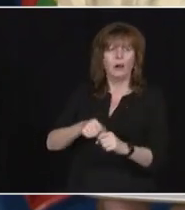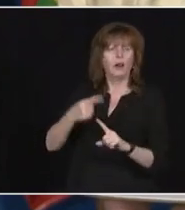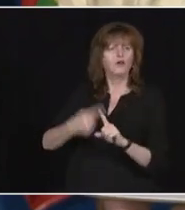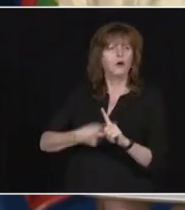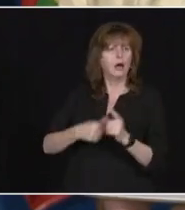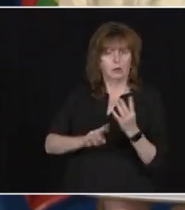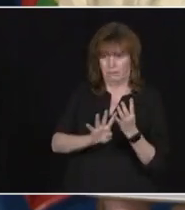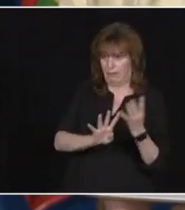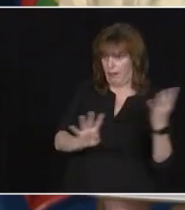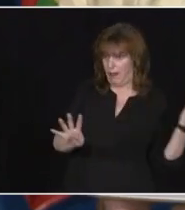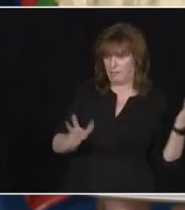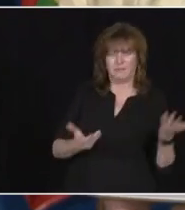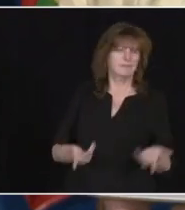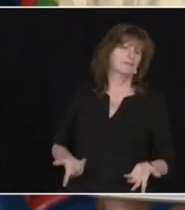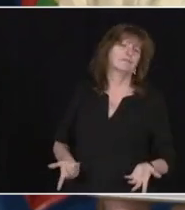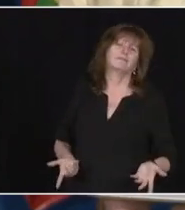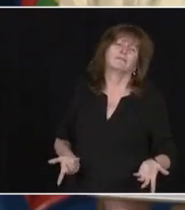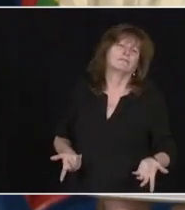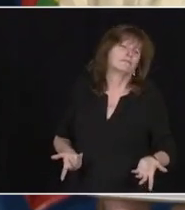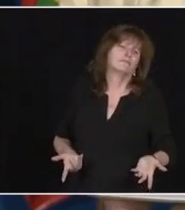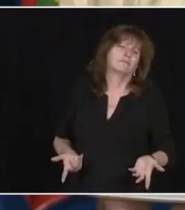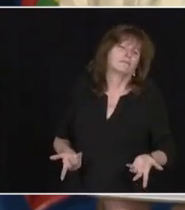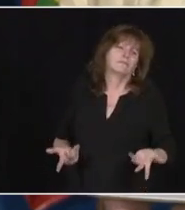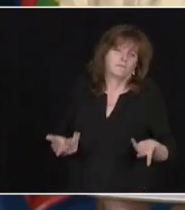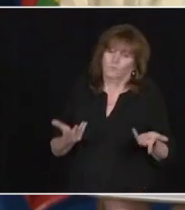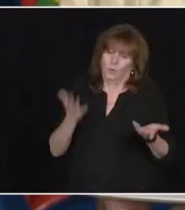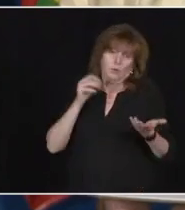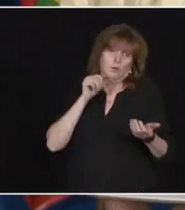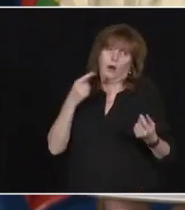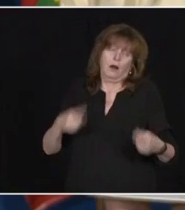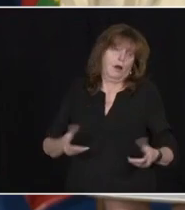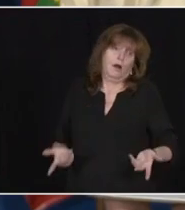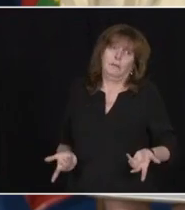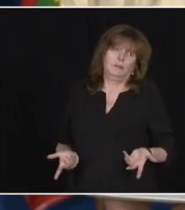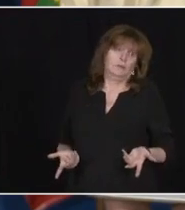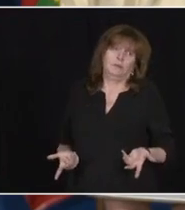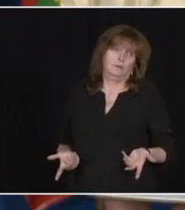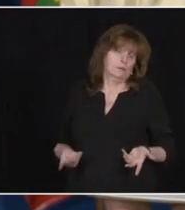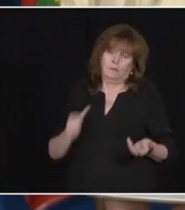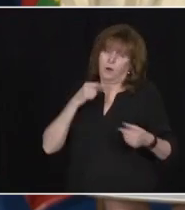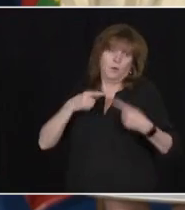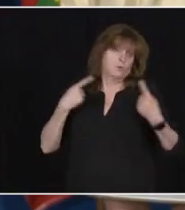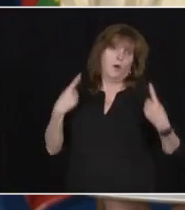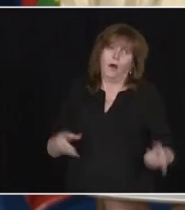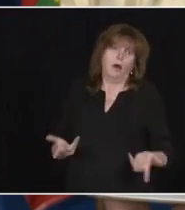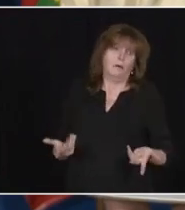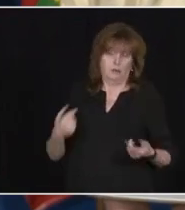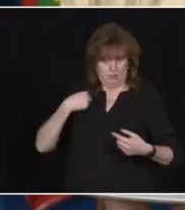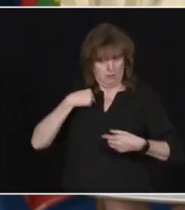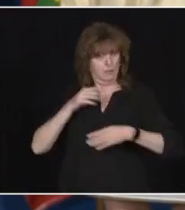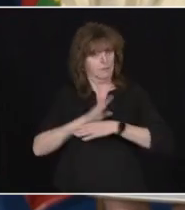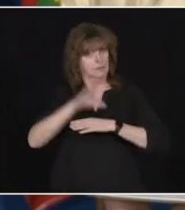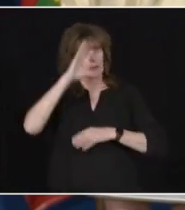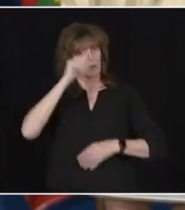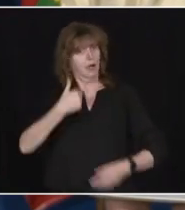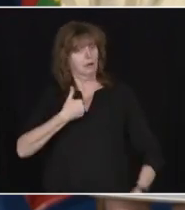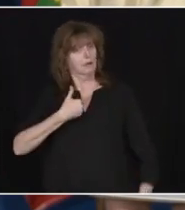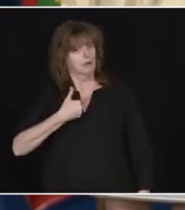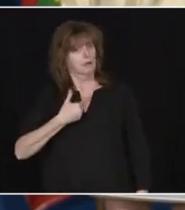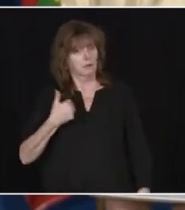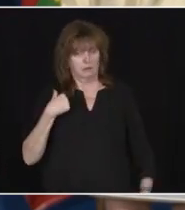their businesses or their buildings. It's just not happening. So I don't know, as a business person myself, you either get zero or